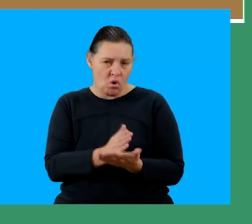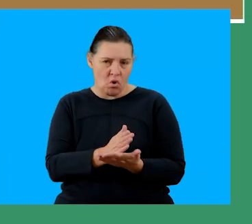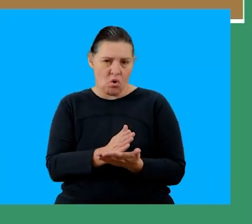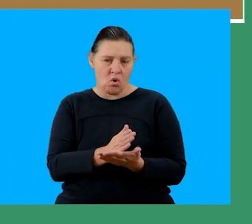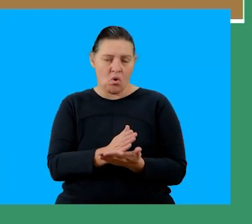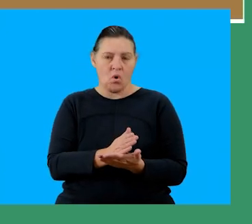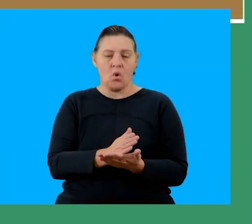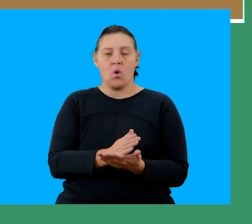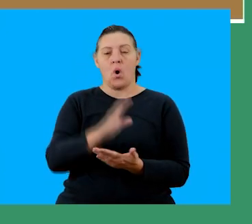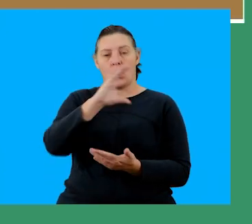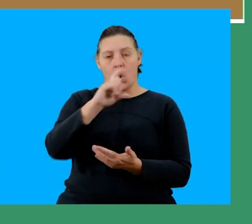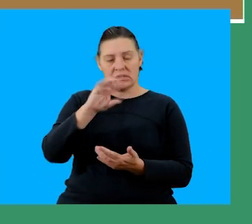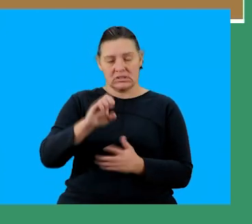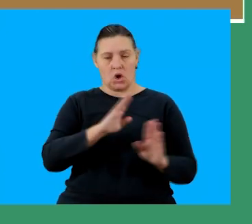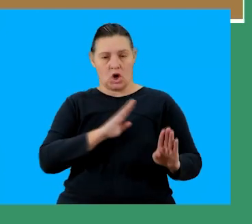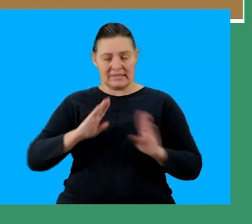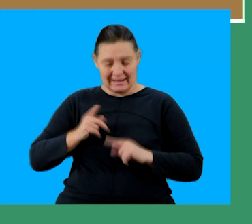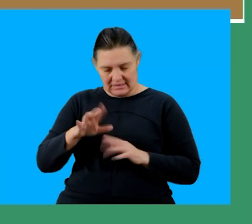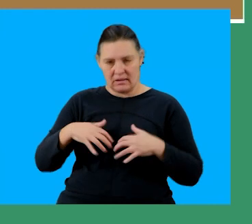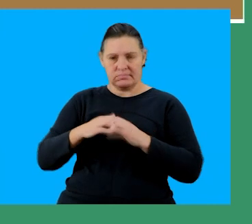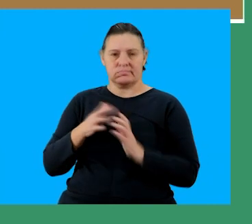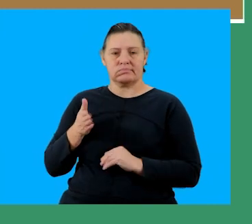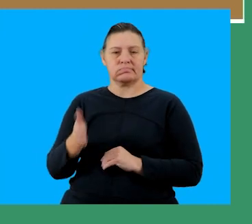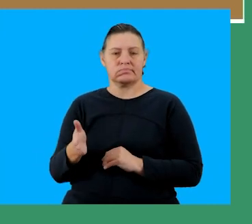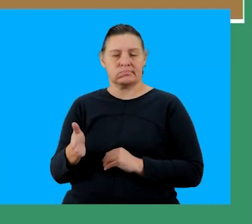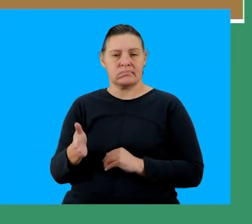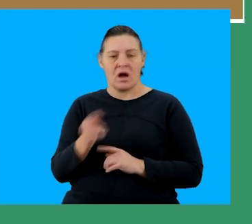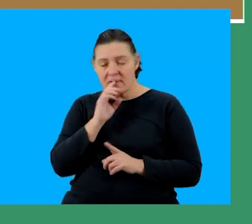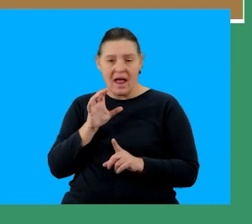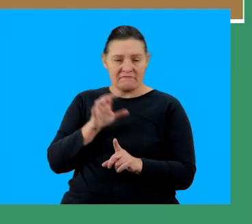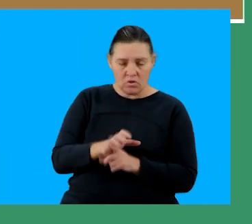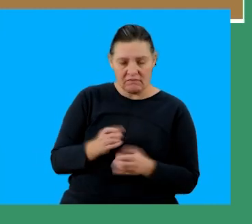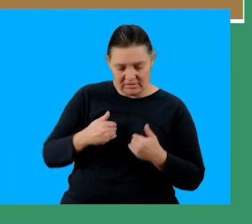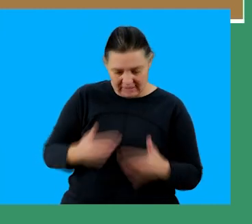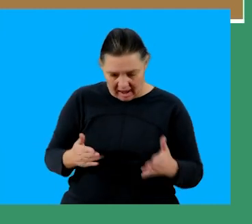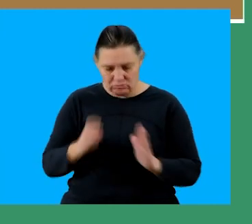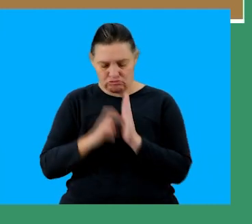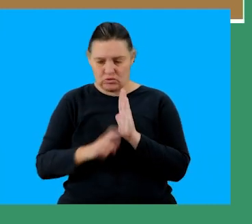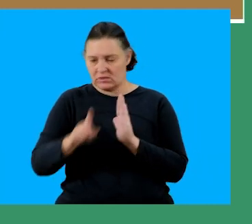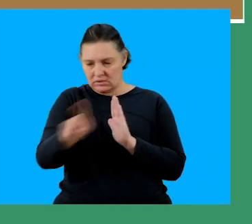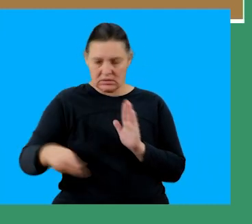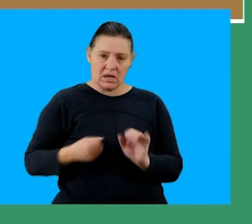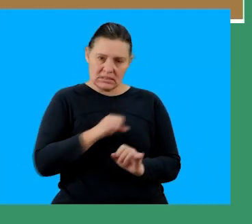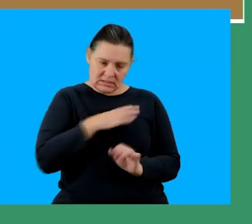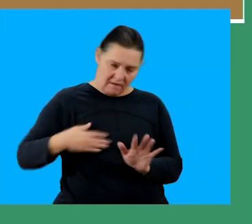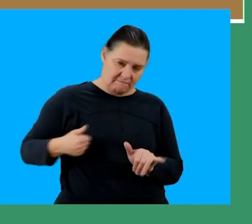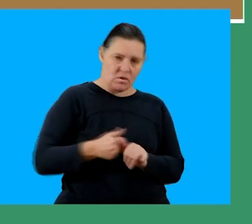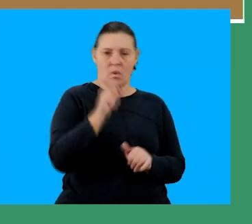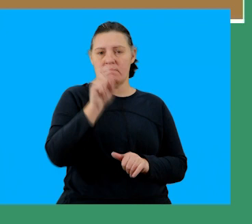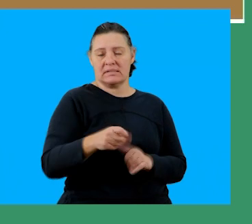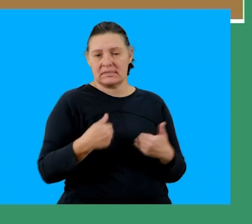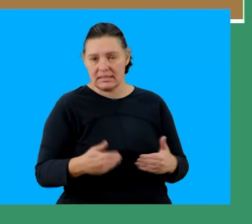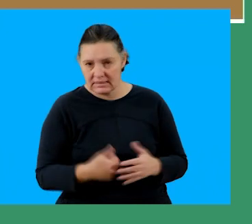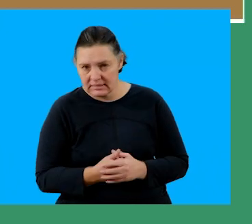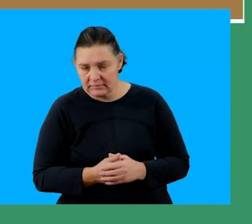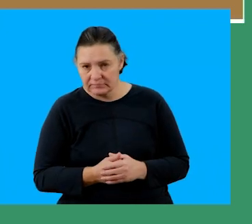a code of conduct is in place and enforce it from the start. So Howard needs to